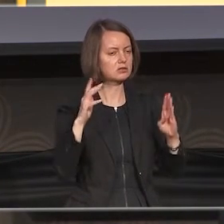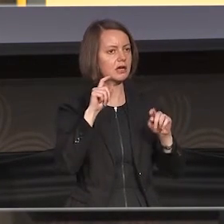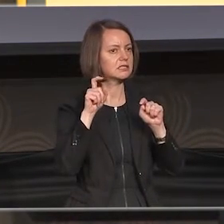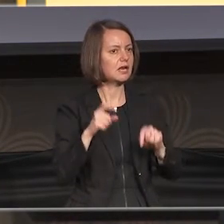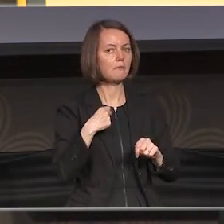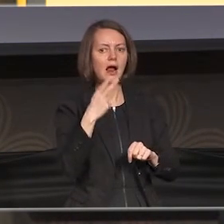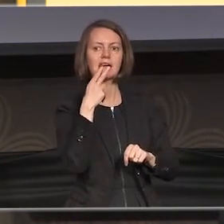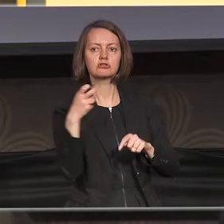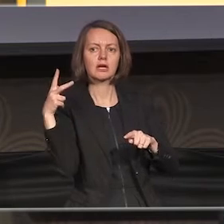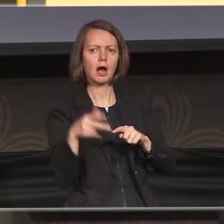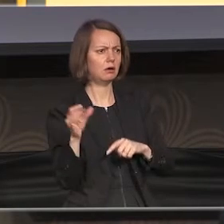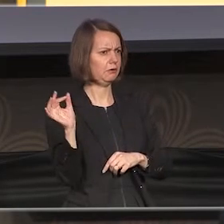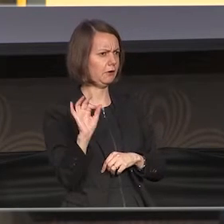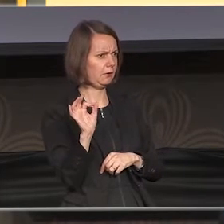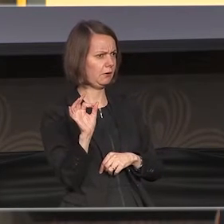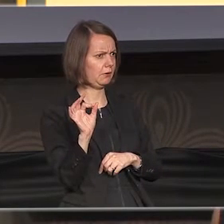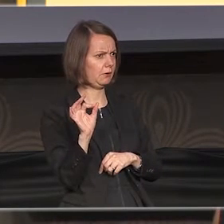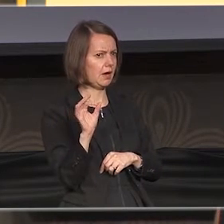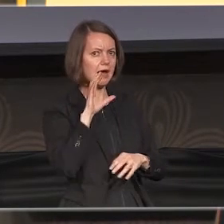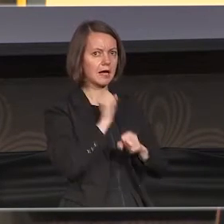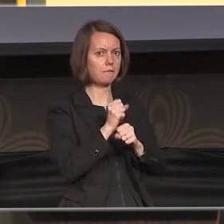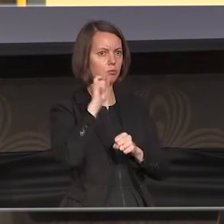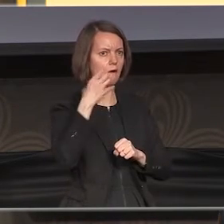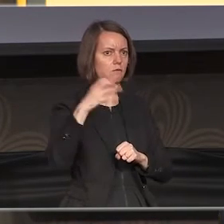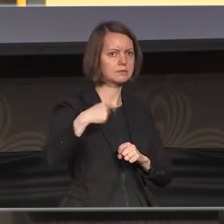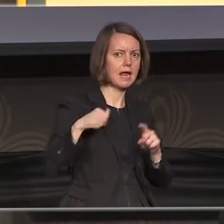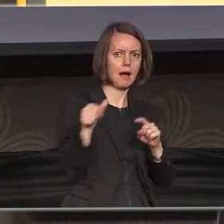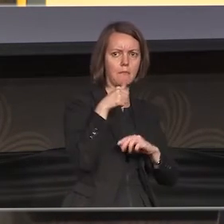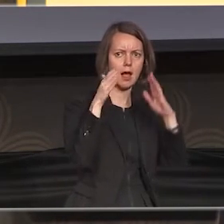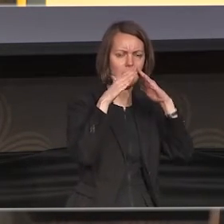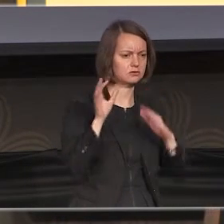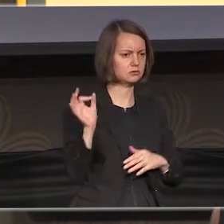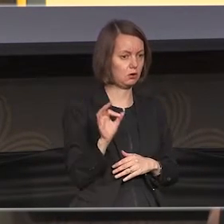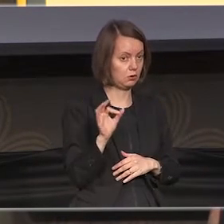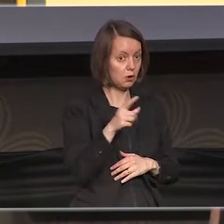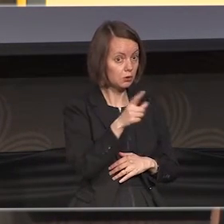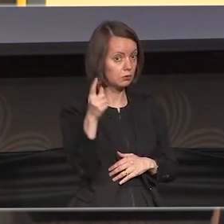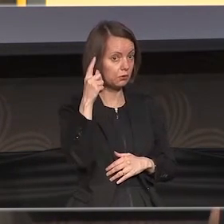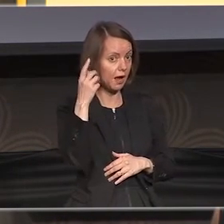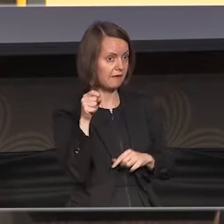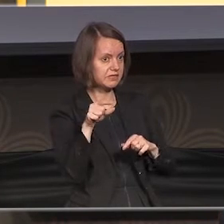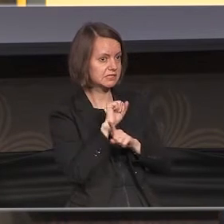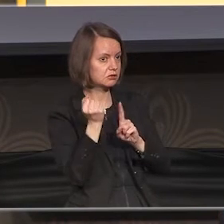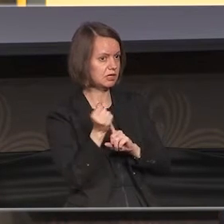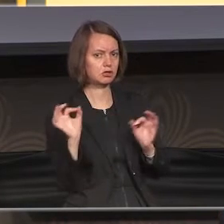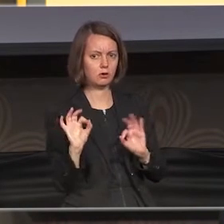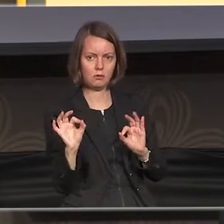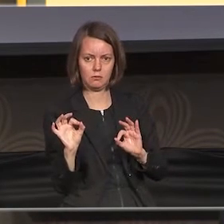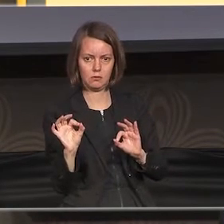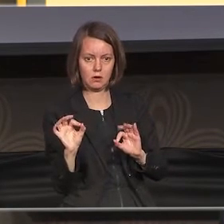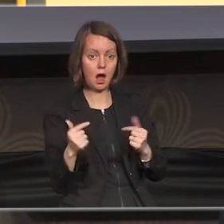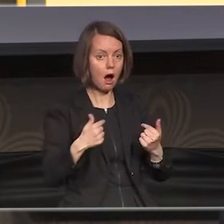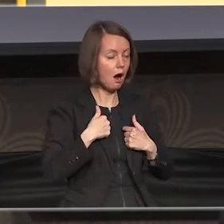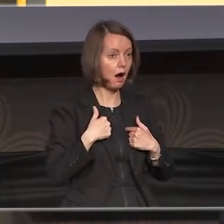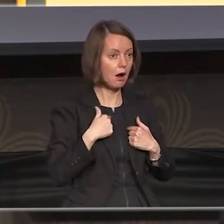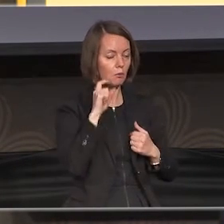off as a direct means of forcing people from their homes, from their homelands. And when I talk about we, I include myself because I'm a member